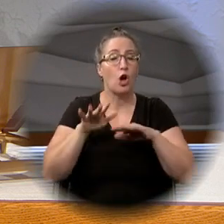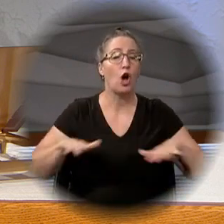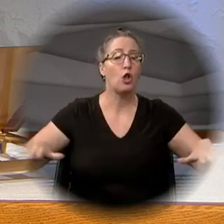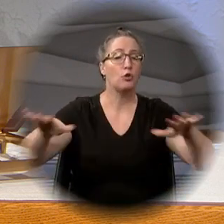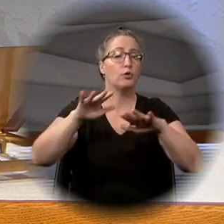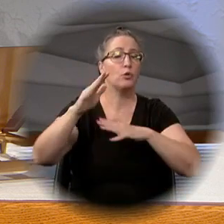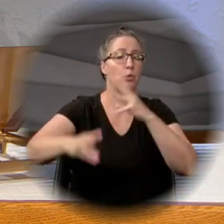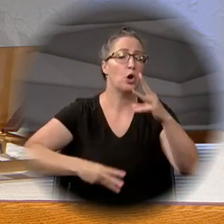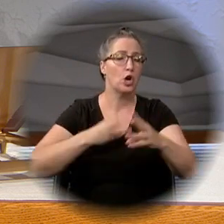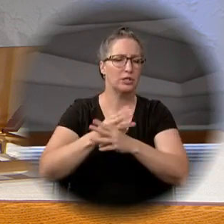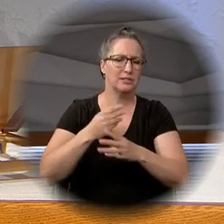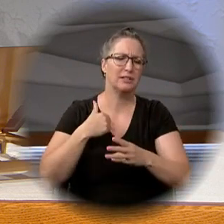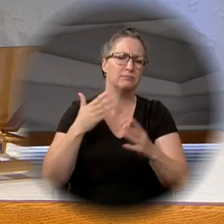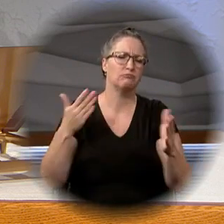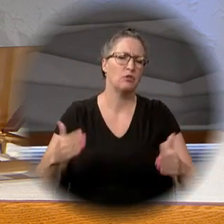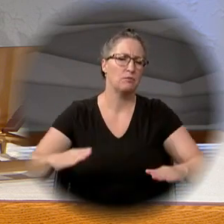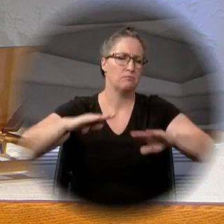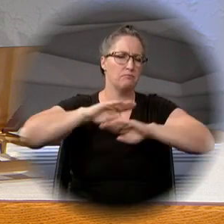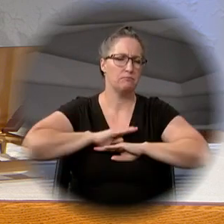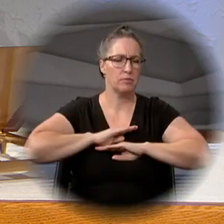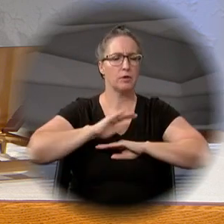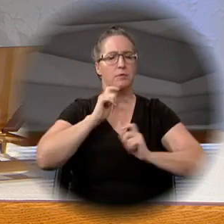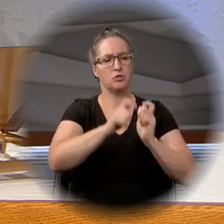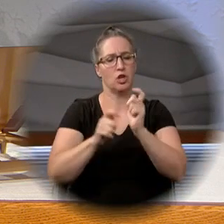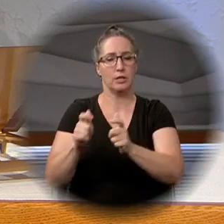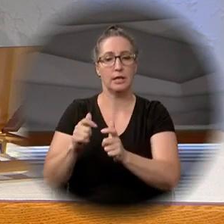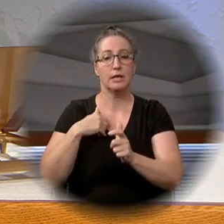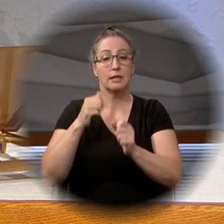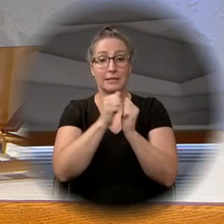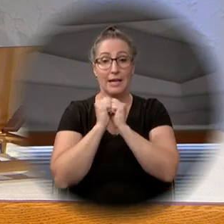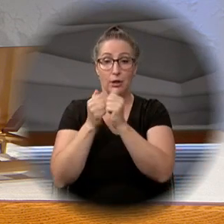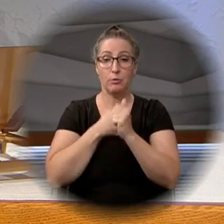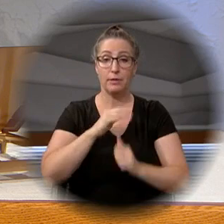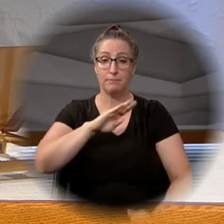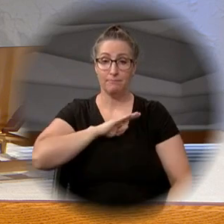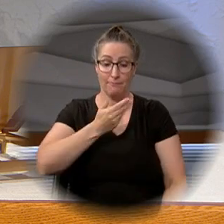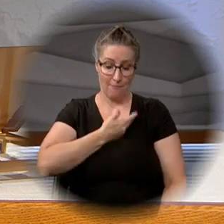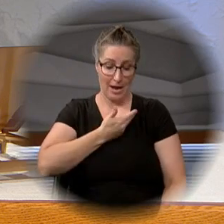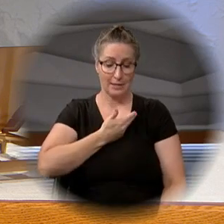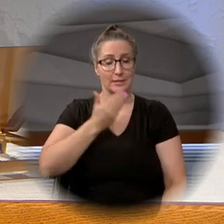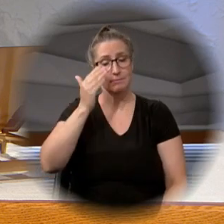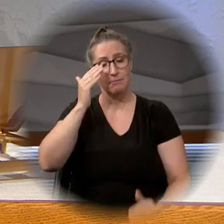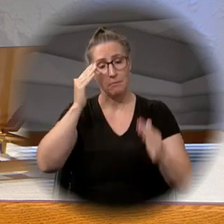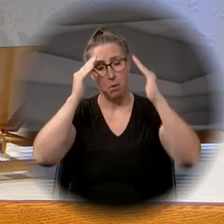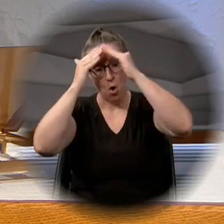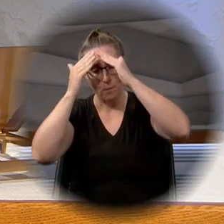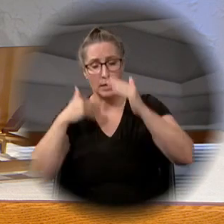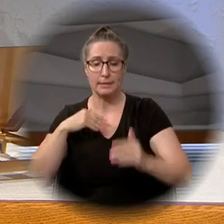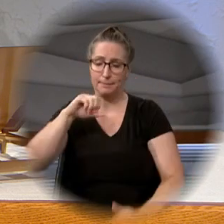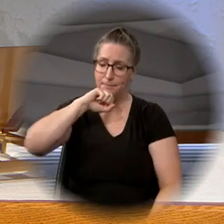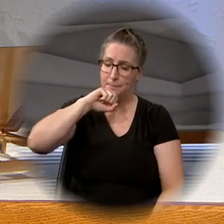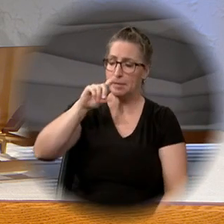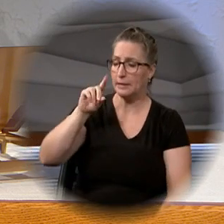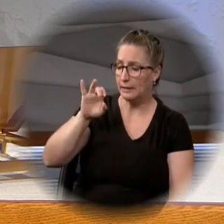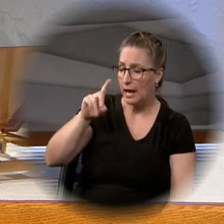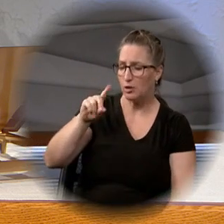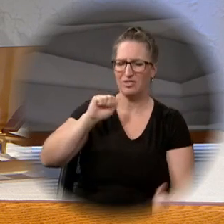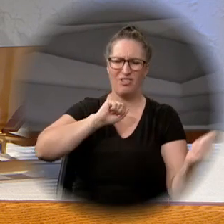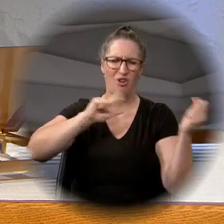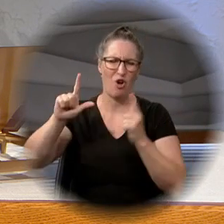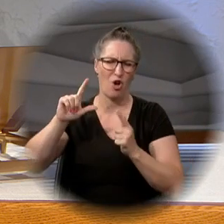spread throughout the world and bring her to the fullness of charity, together with Francis, our Pope, and Donald, our Bishop, and all the